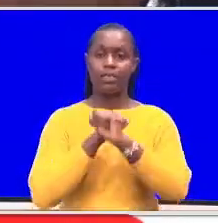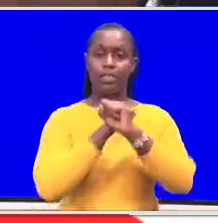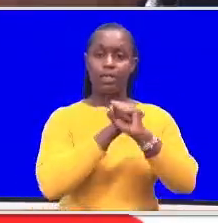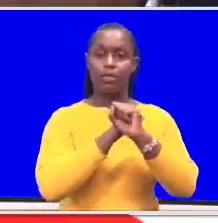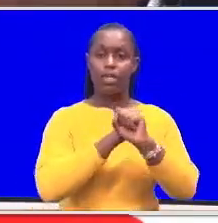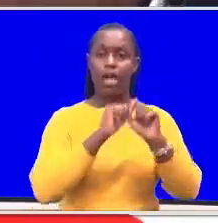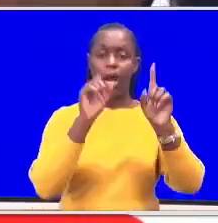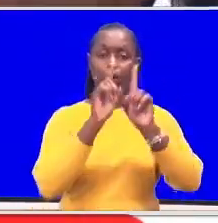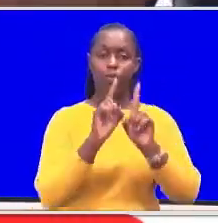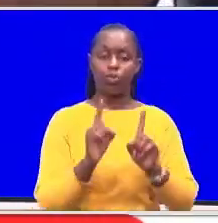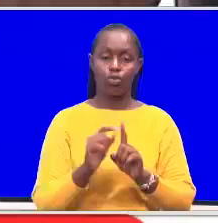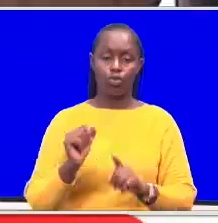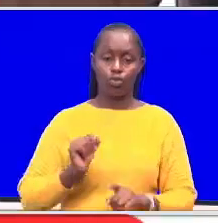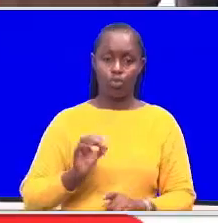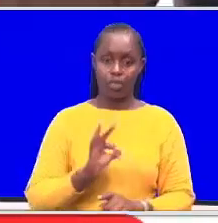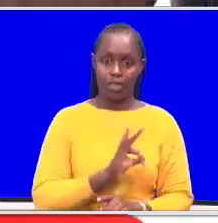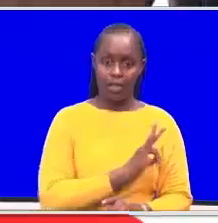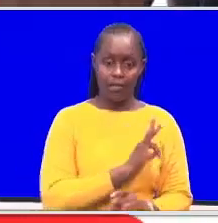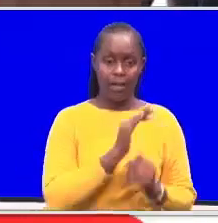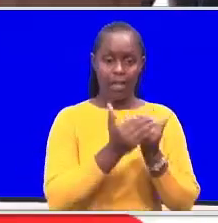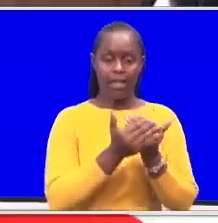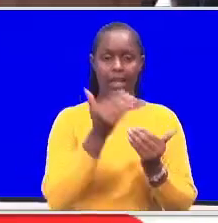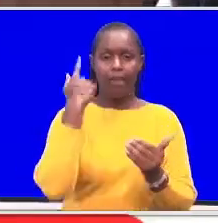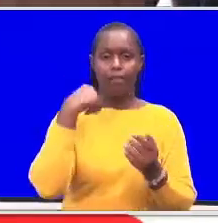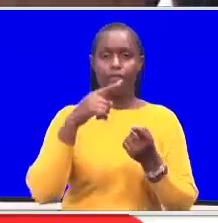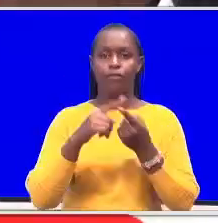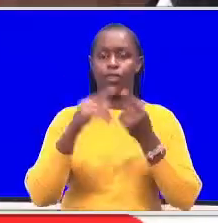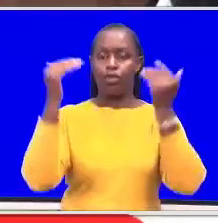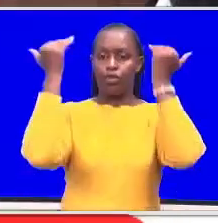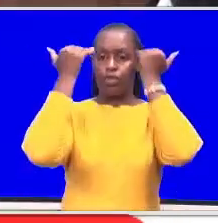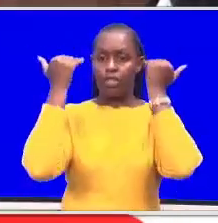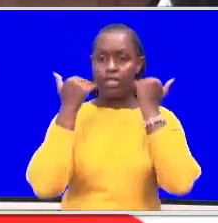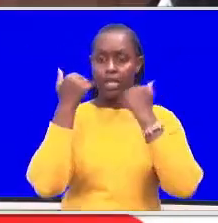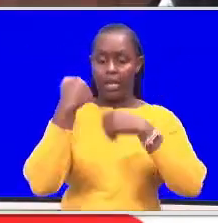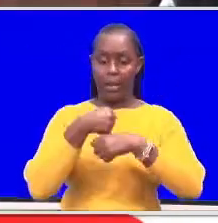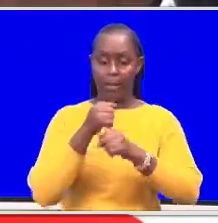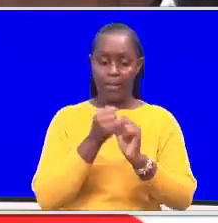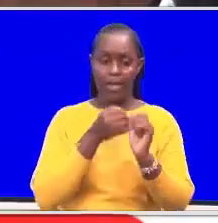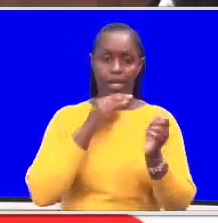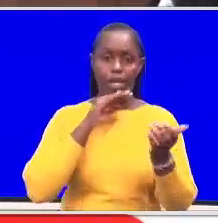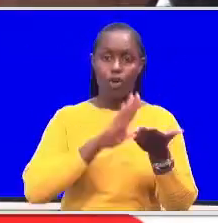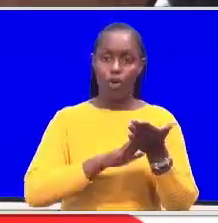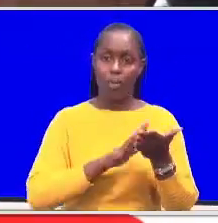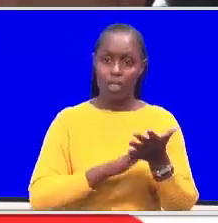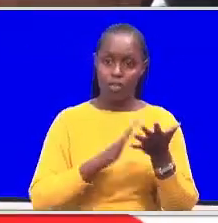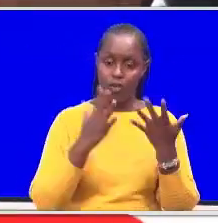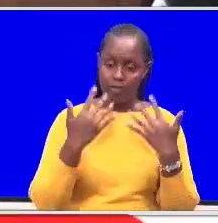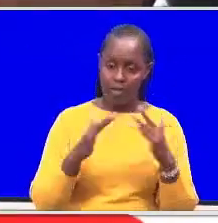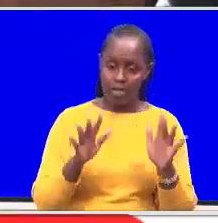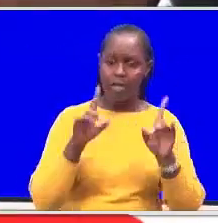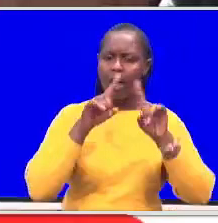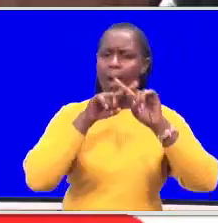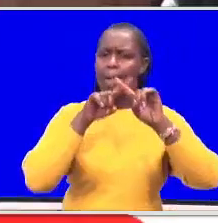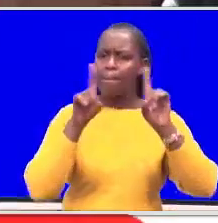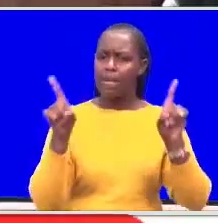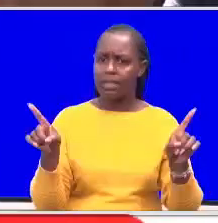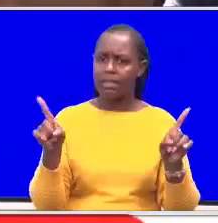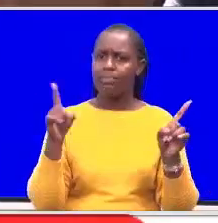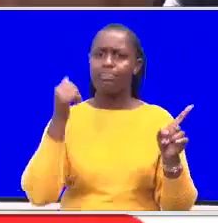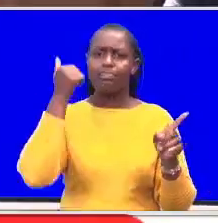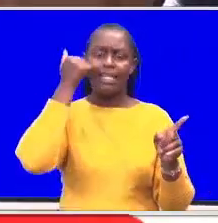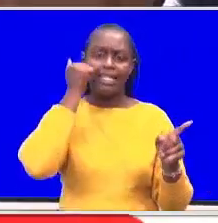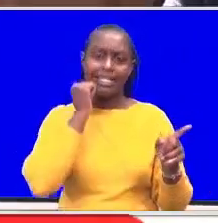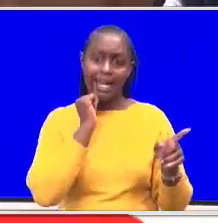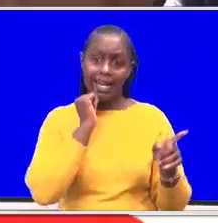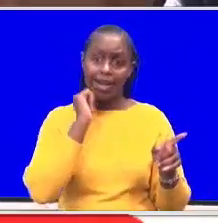and welfare of staff of the judiciary and they have made recommendations. It is unfortunate that